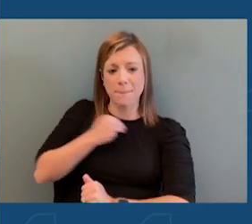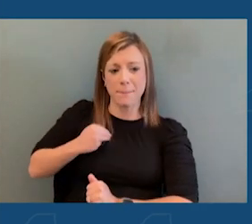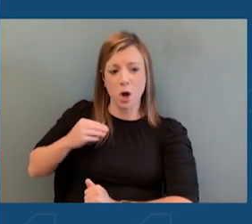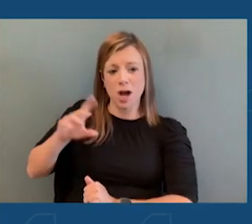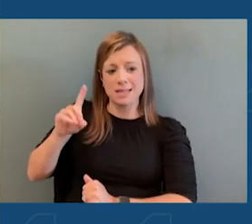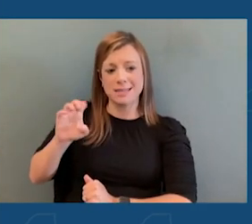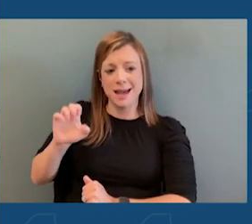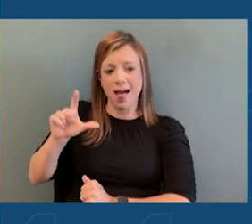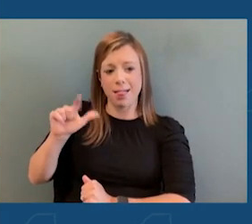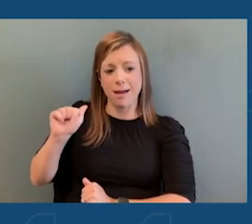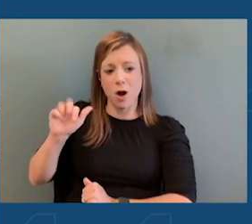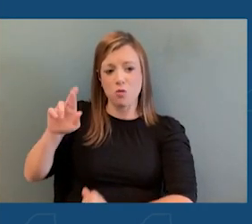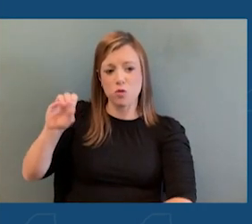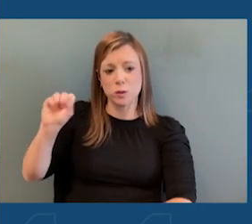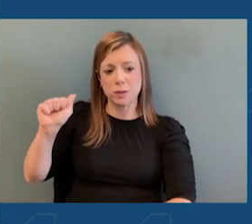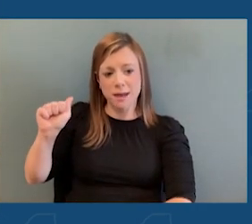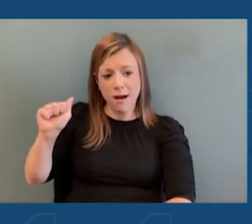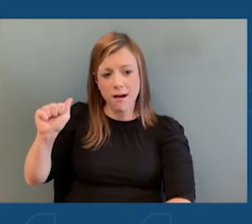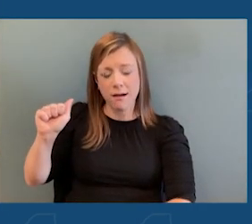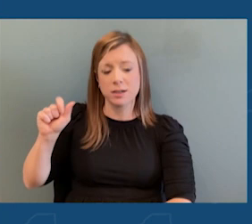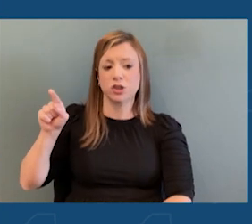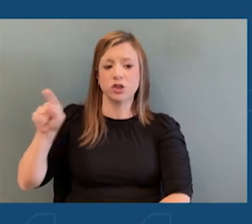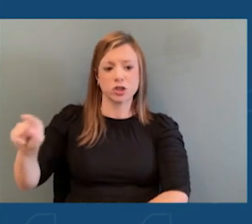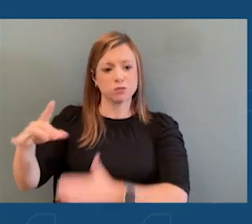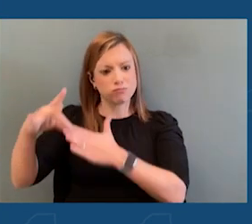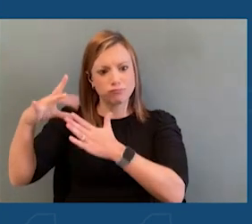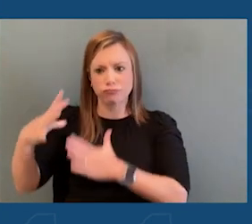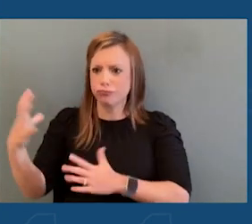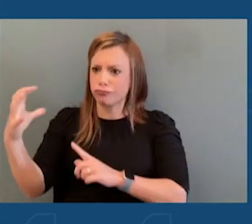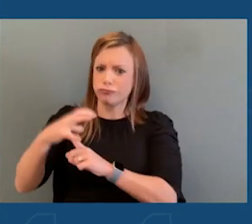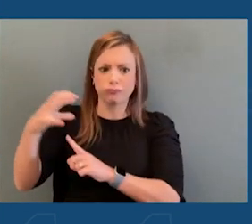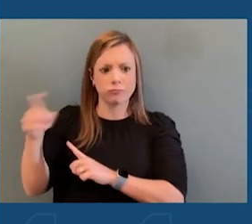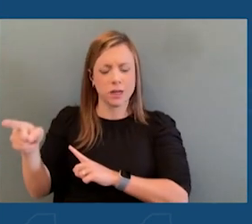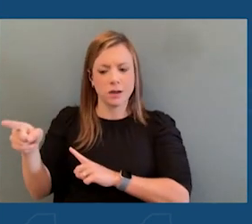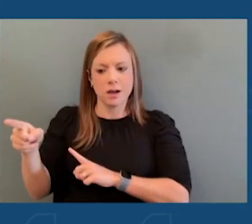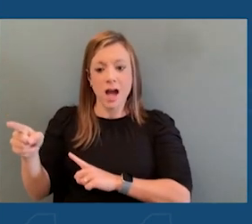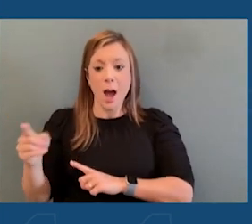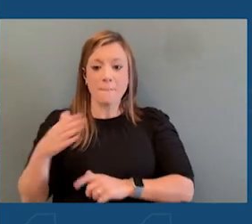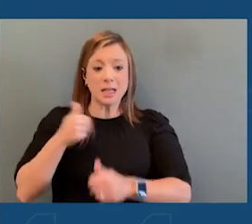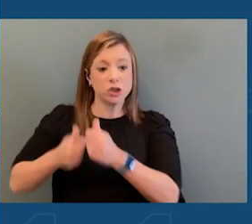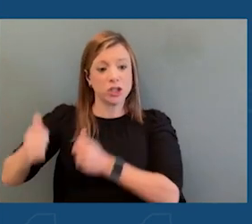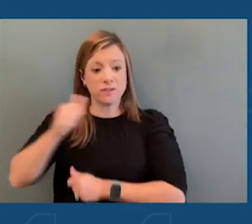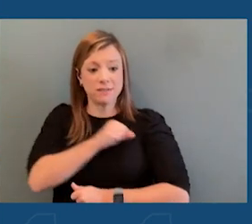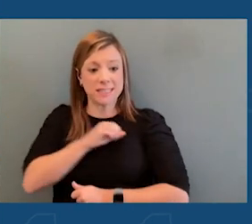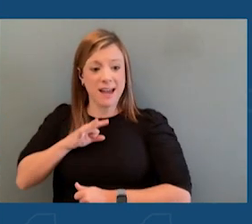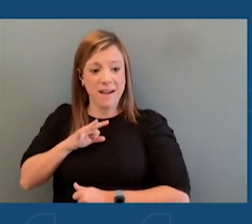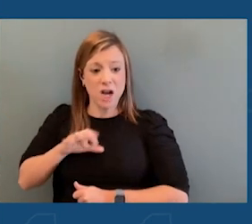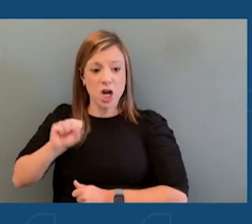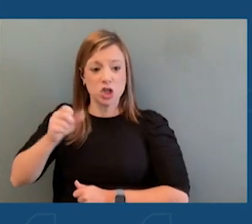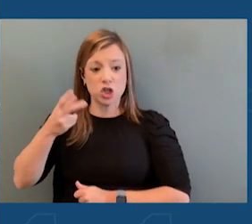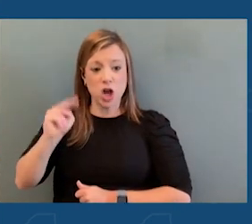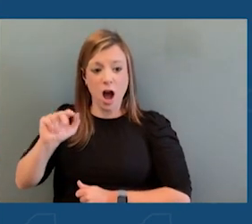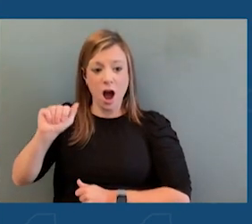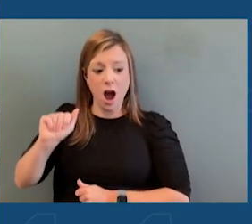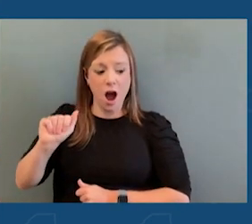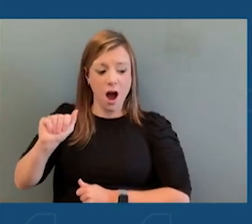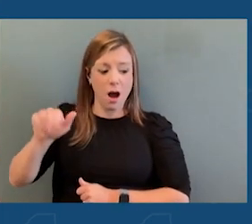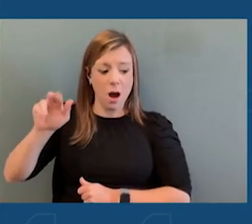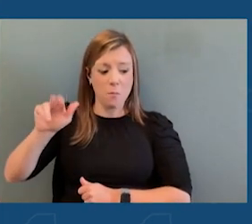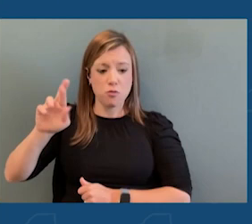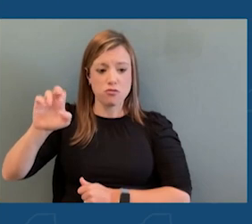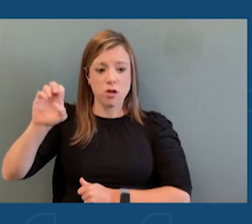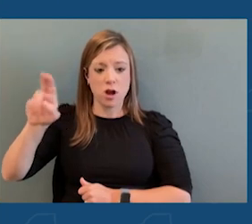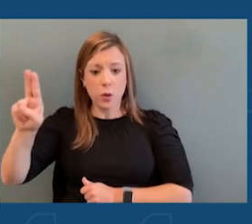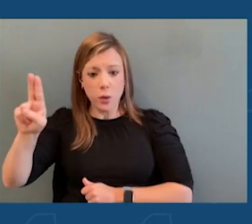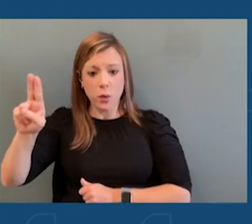leader citywide. So I had this opportunity to have my chief of staff, Sean Abreu, great friend, Mark Levine, and all the Serranos. You